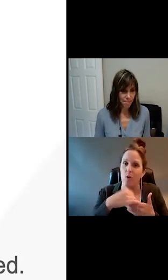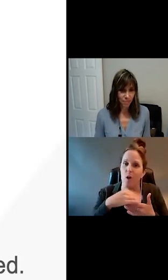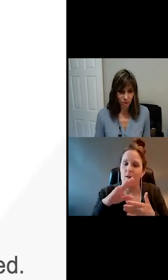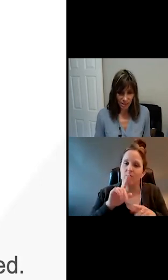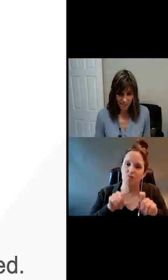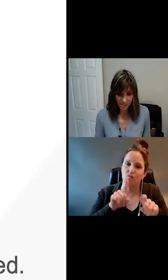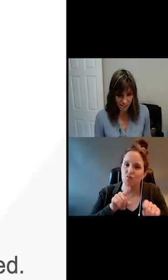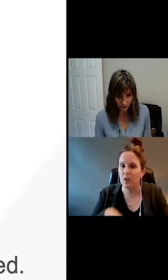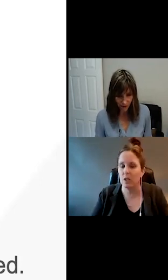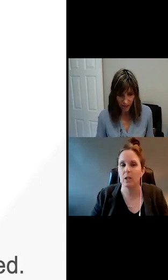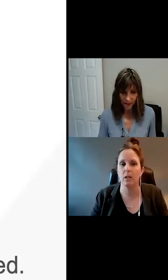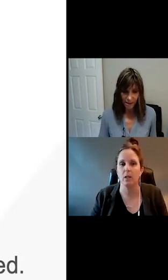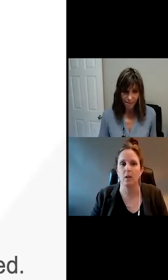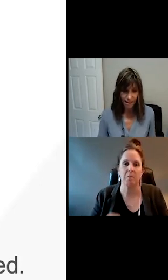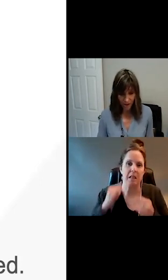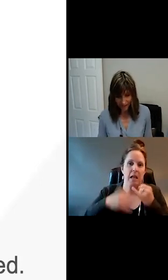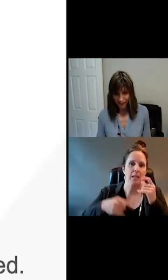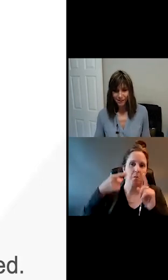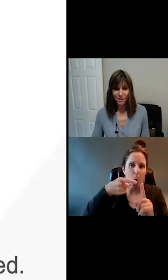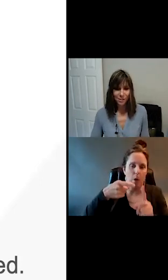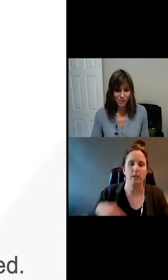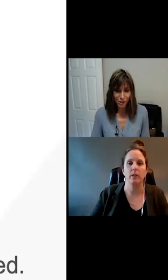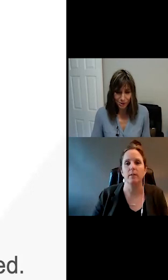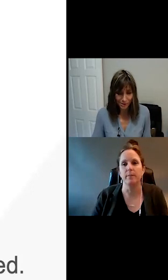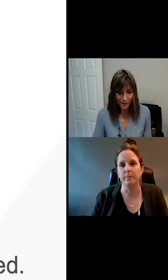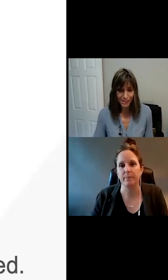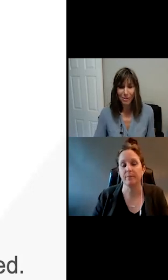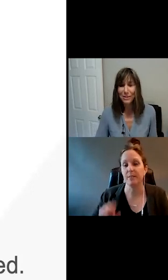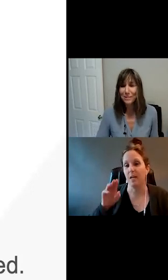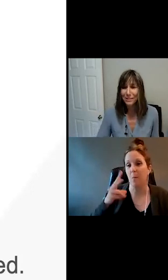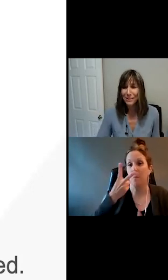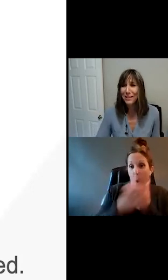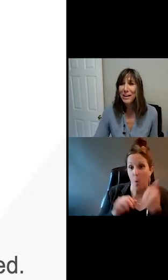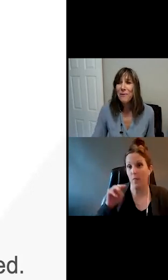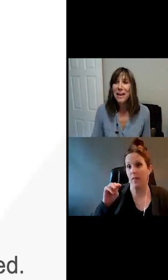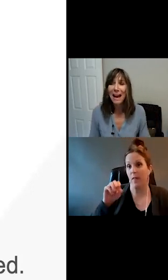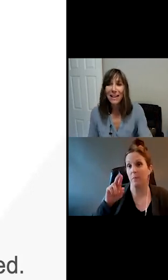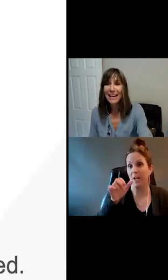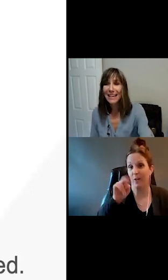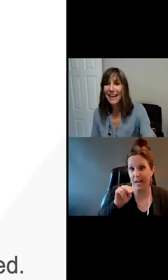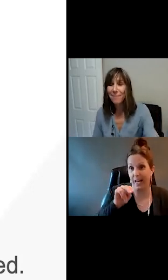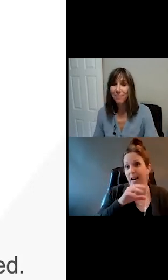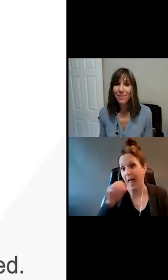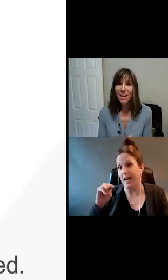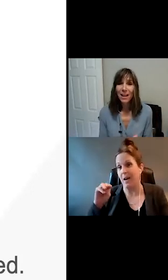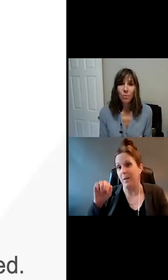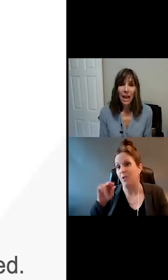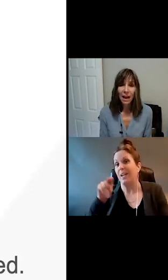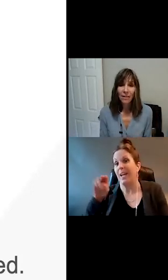you with this, as Marianne alluded to, as both of them alluded to. We have a